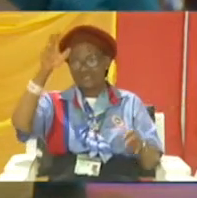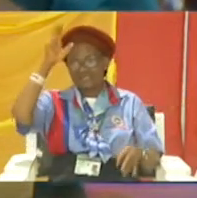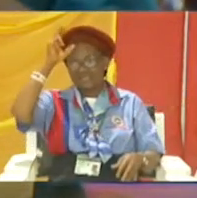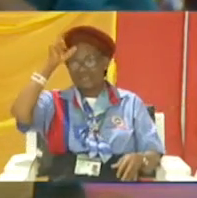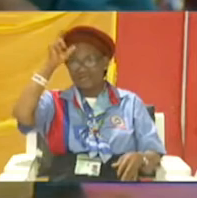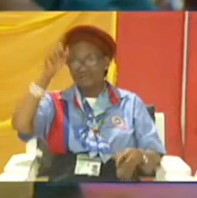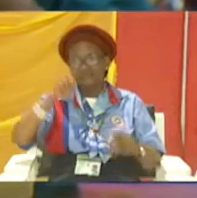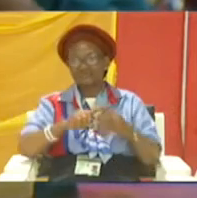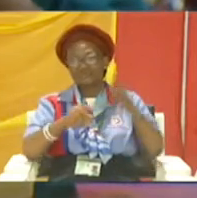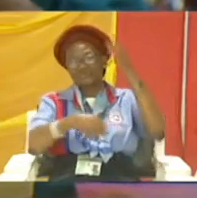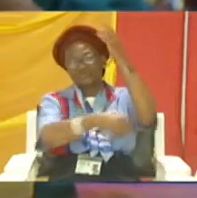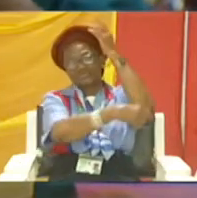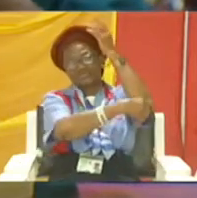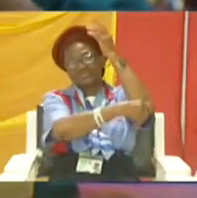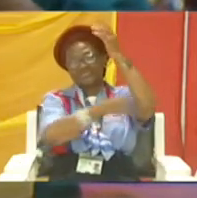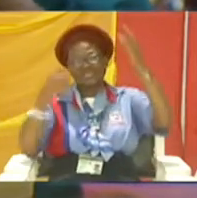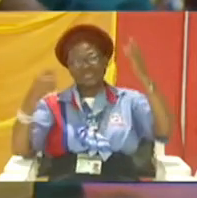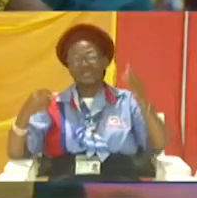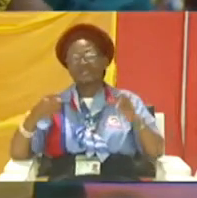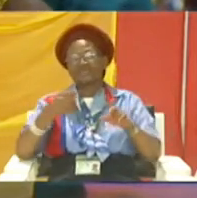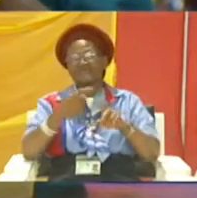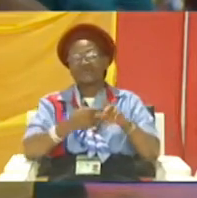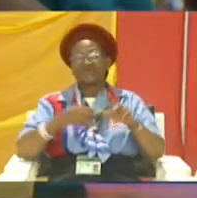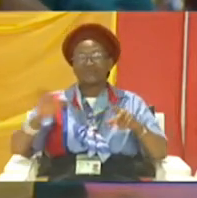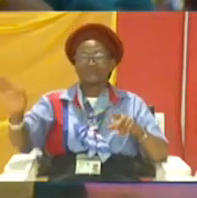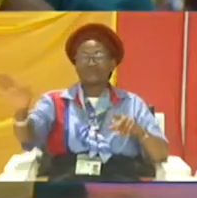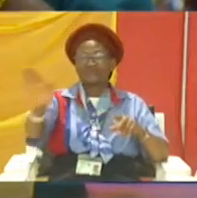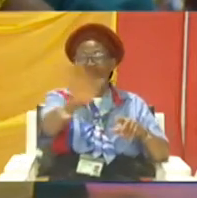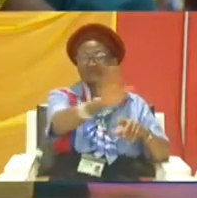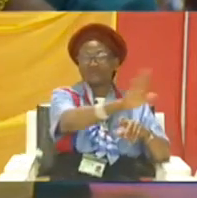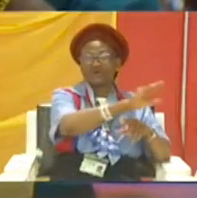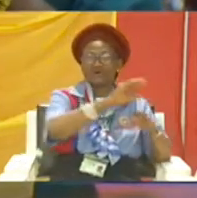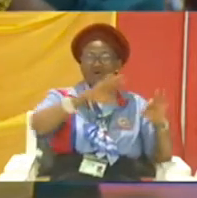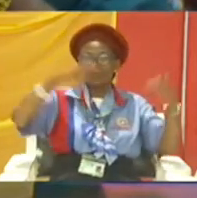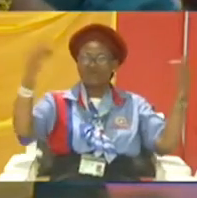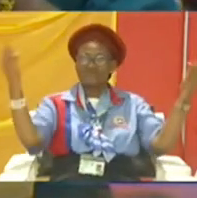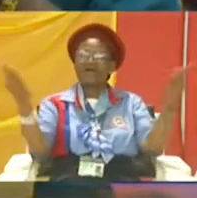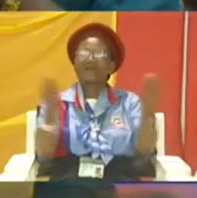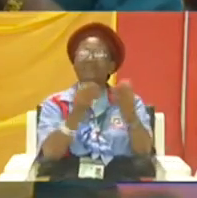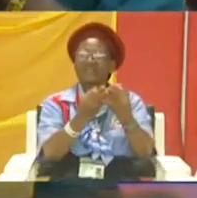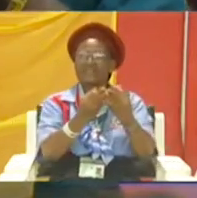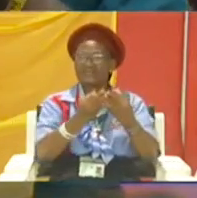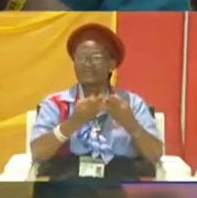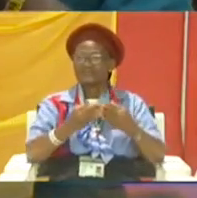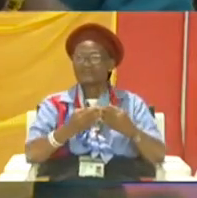to steal from your family is already